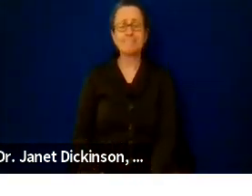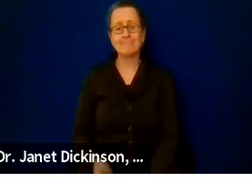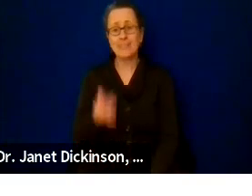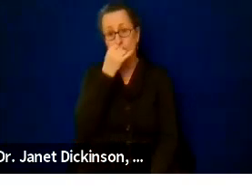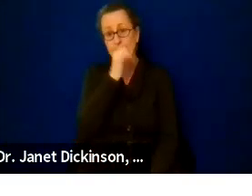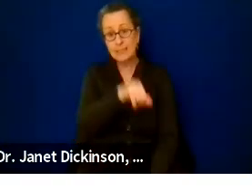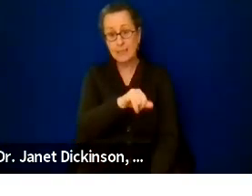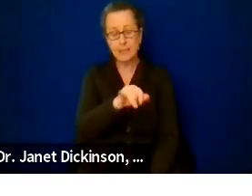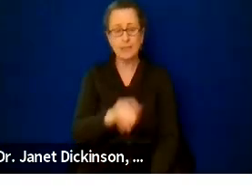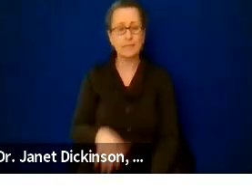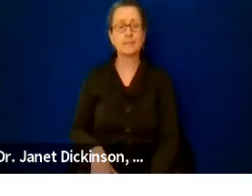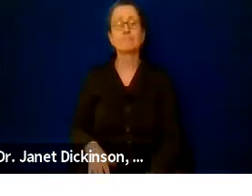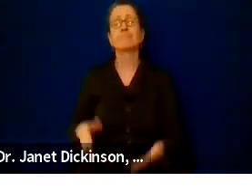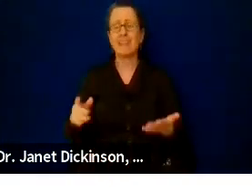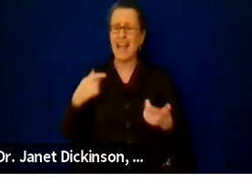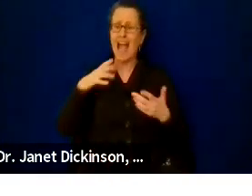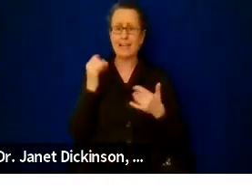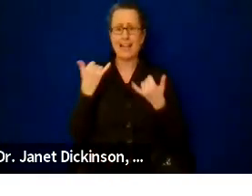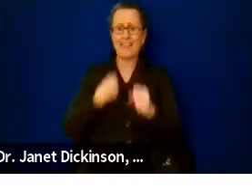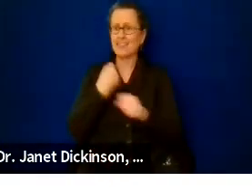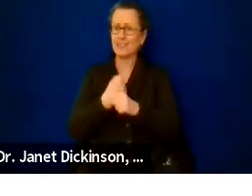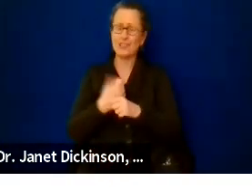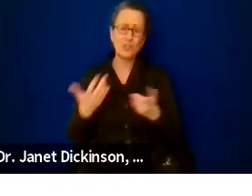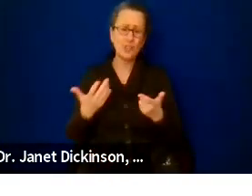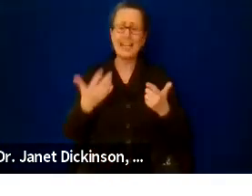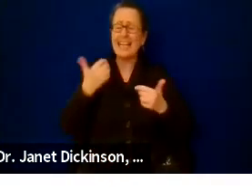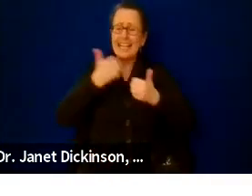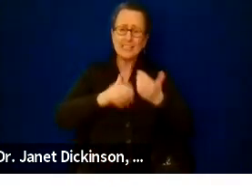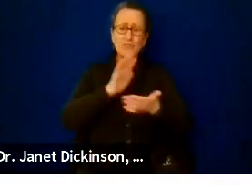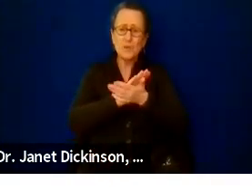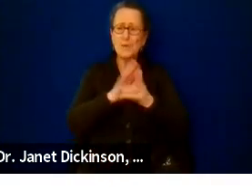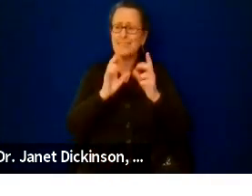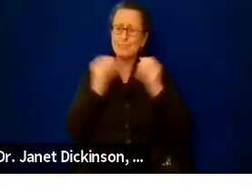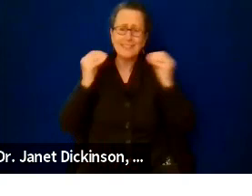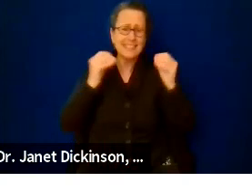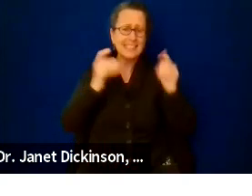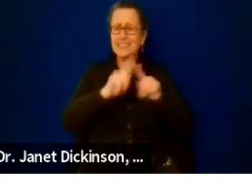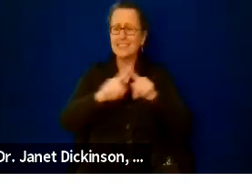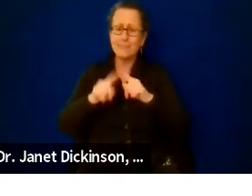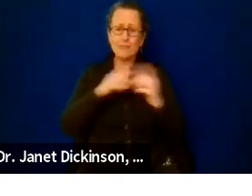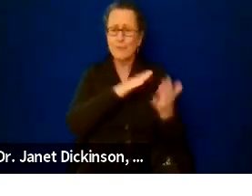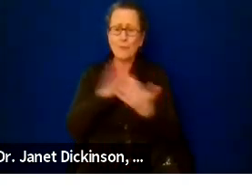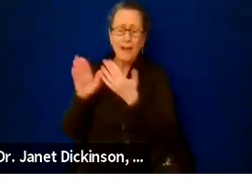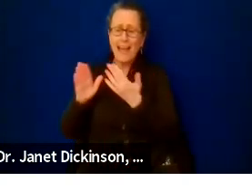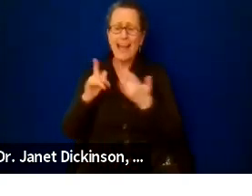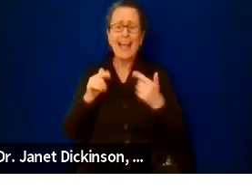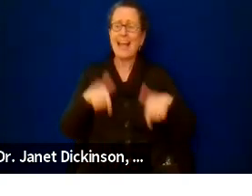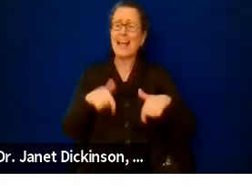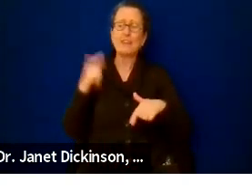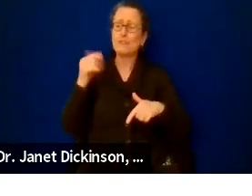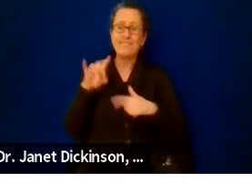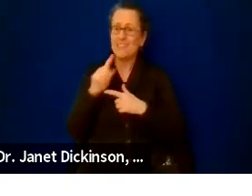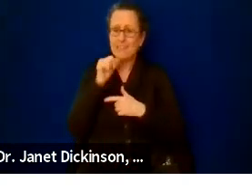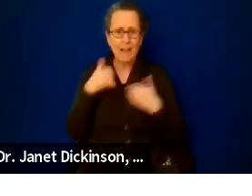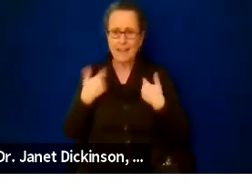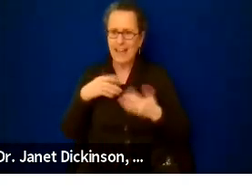different kinds of ways. We don't believe it's going to yield good data that we can use to help inform instruction. And